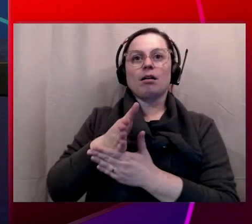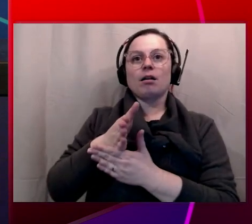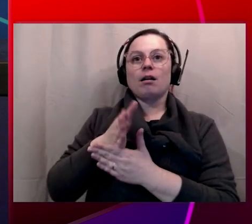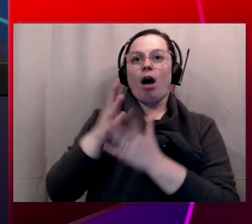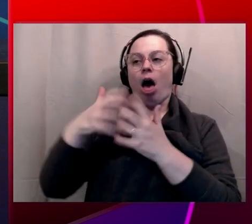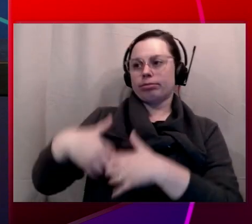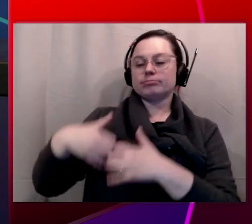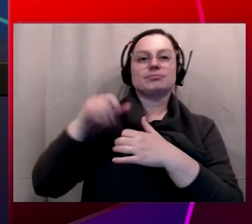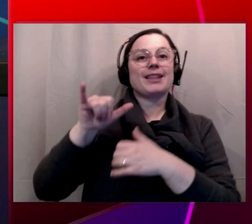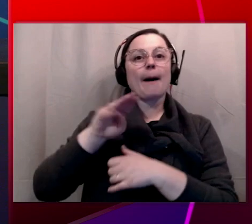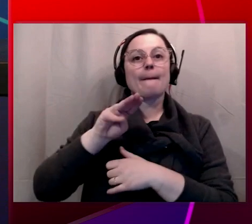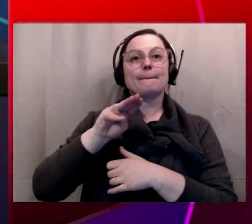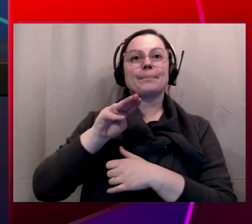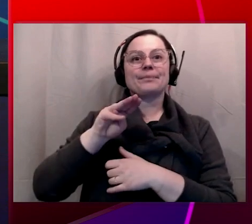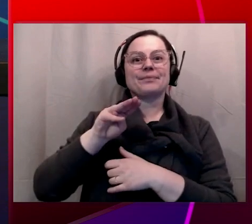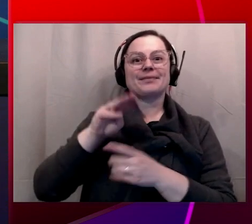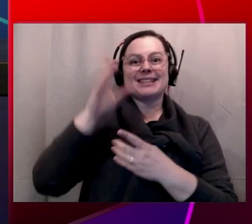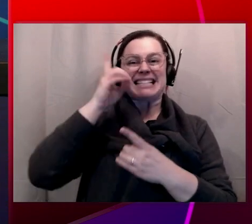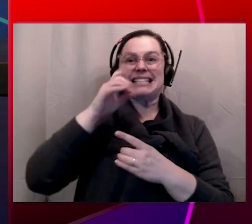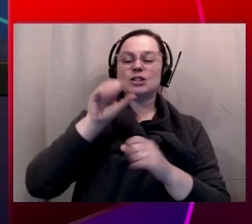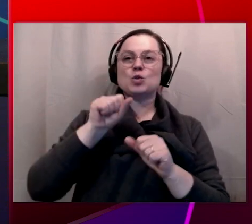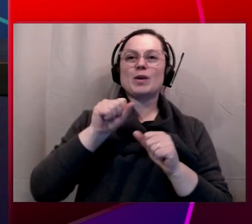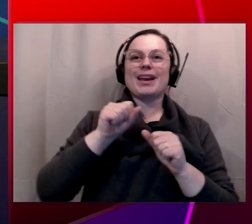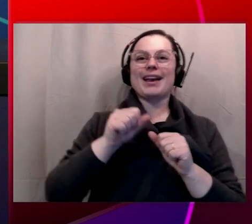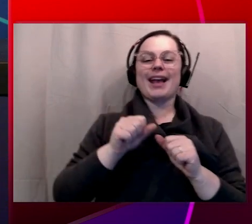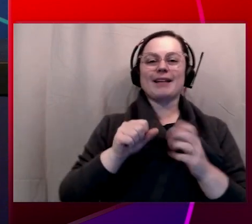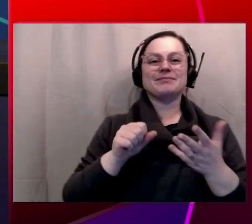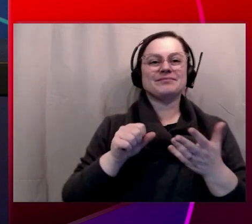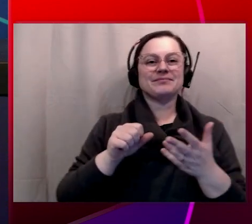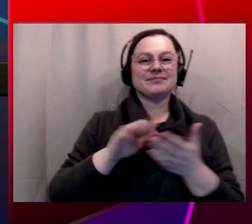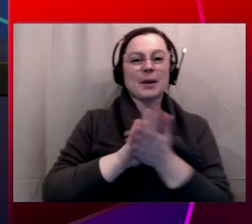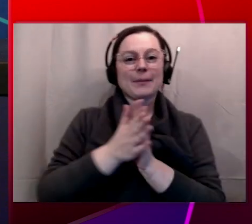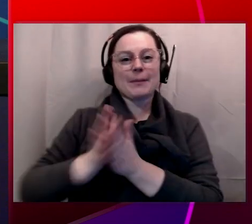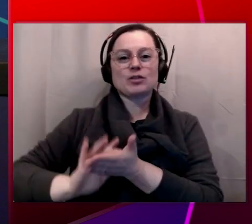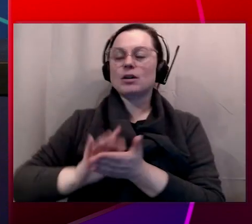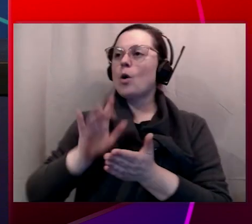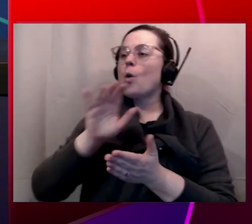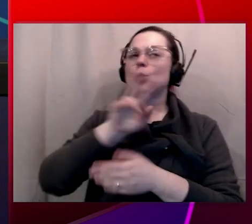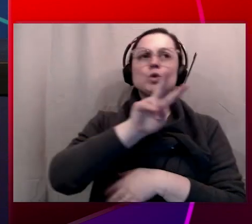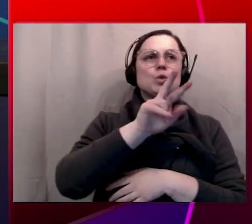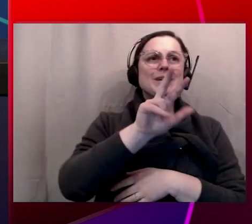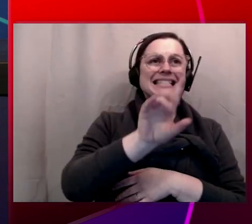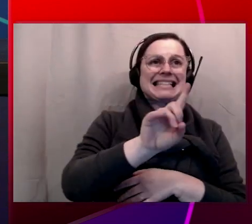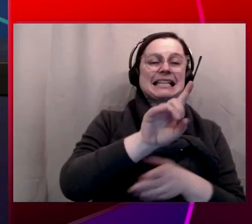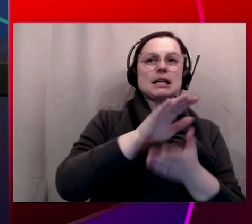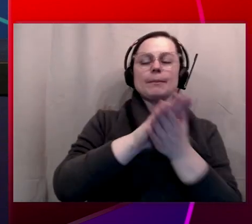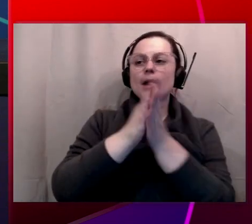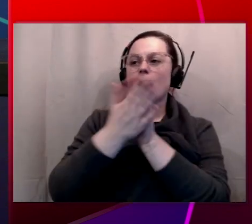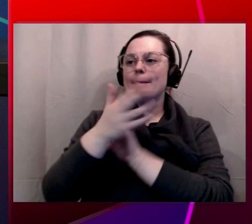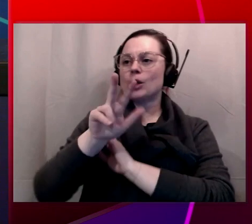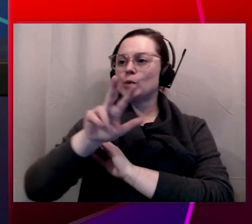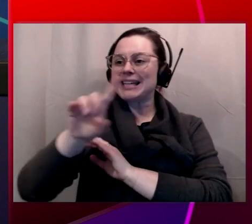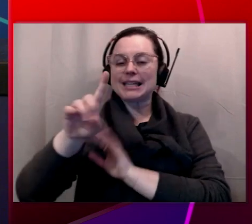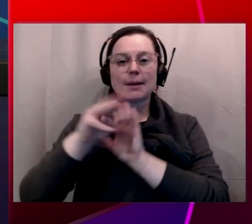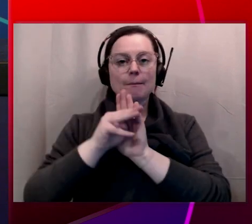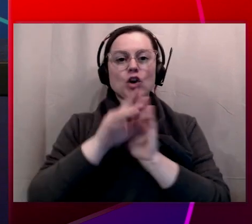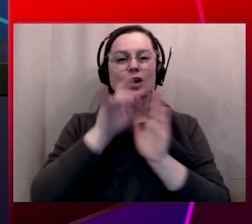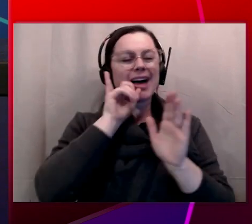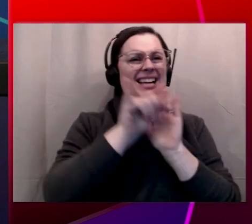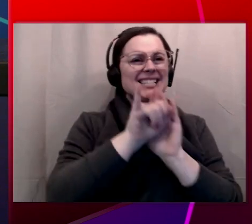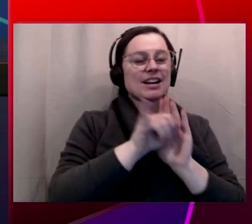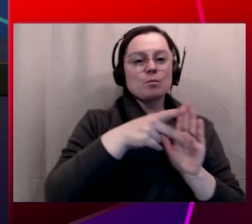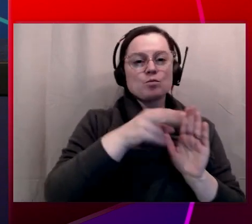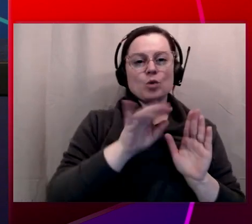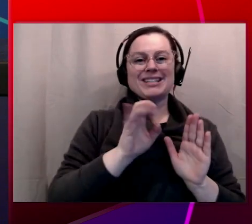treat the disease in some way. Because you're taking this 2D model and turning it into a 3D model and really identifying the proteins, and I don't know a whole lot